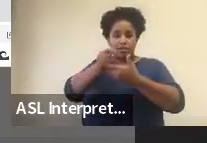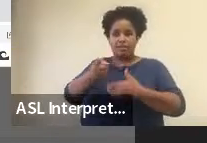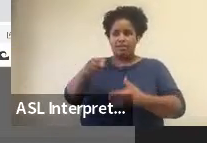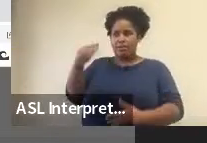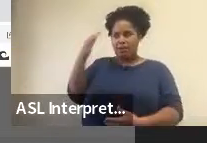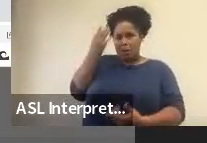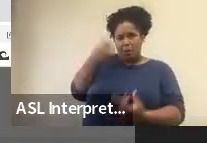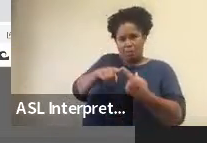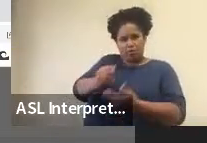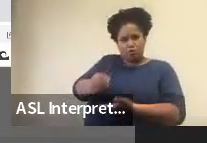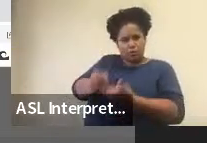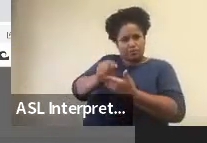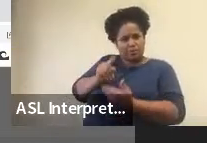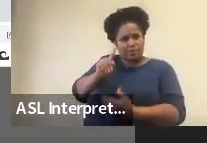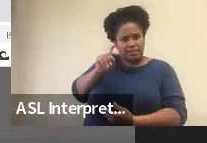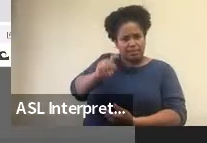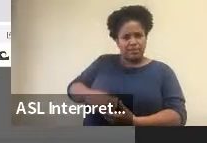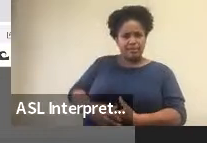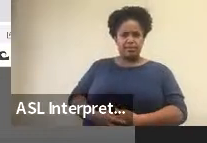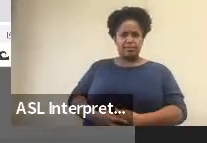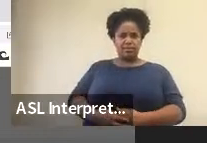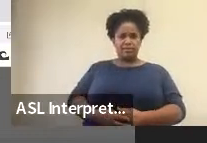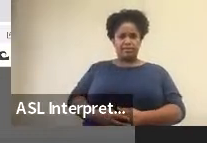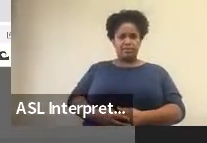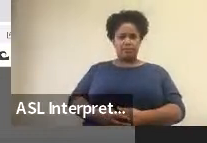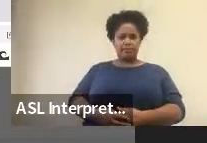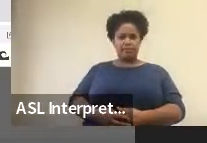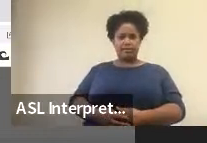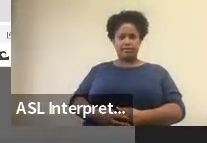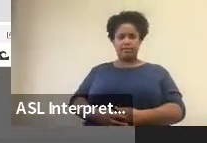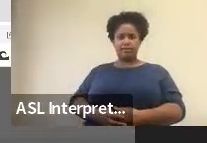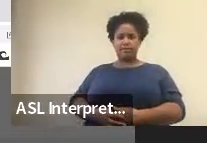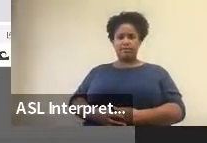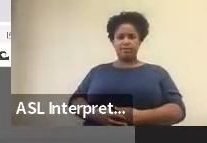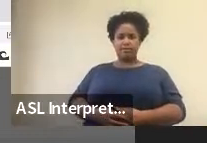about treatments that are available?